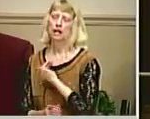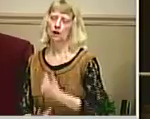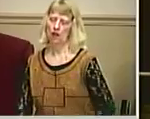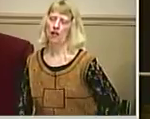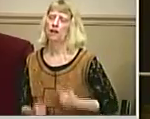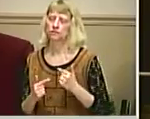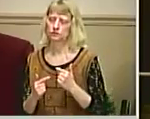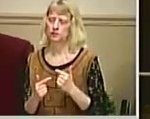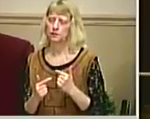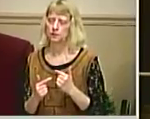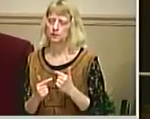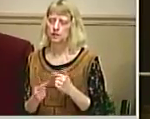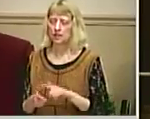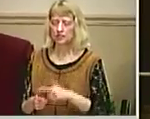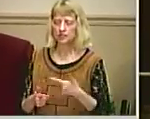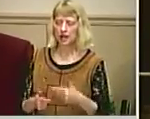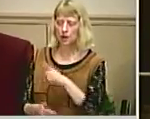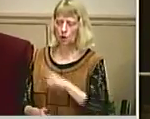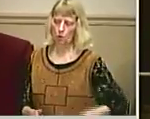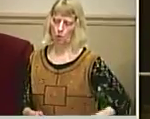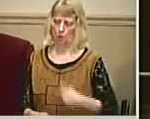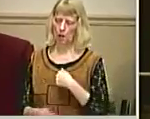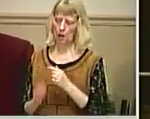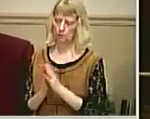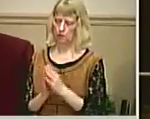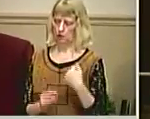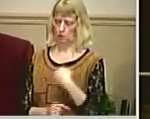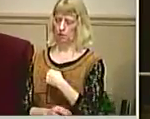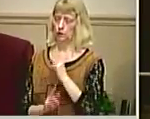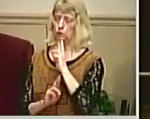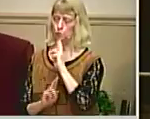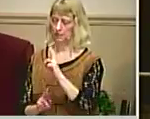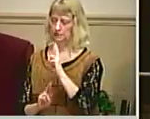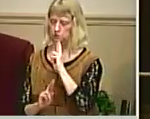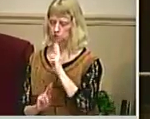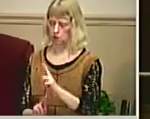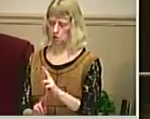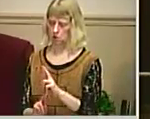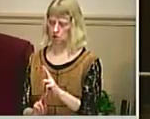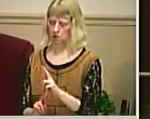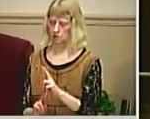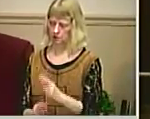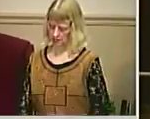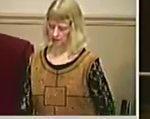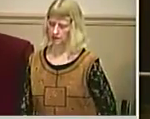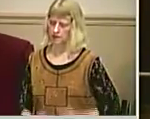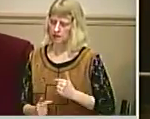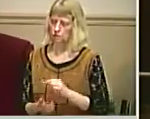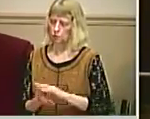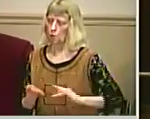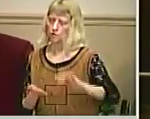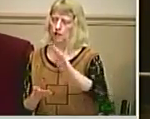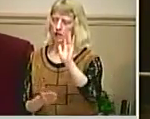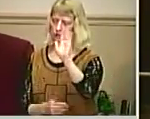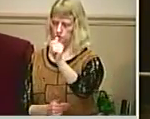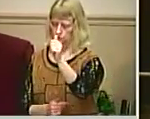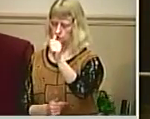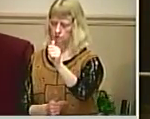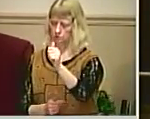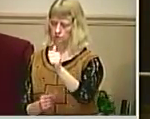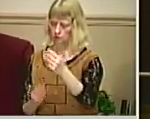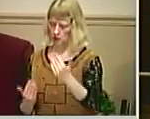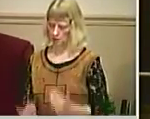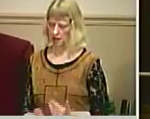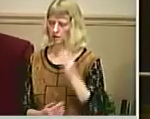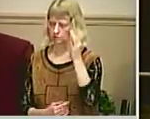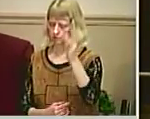lives. And then, Lord, I pray that we will respond to your truth in living a life that glorifies you from this point